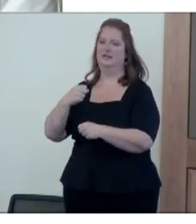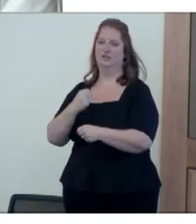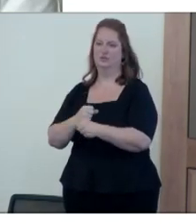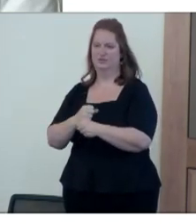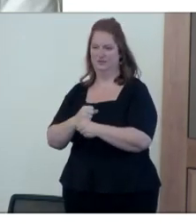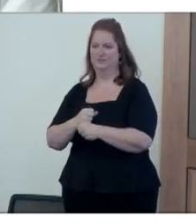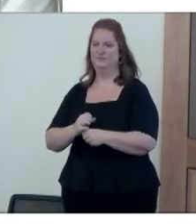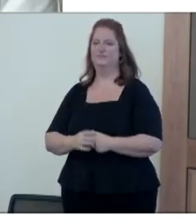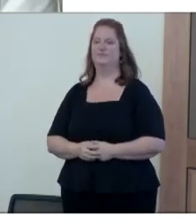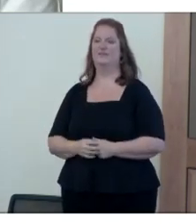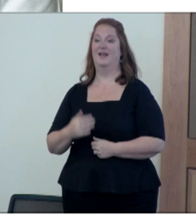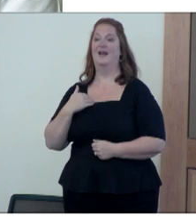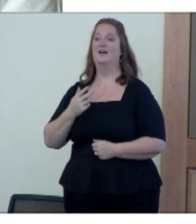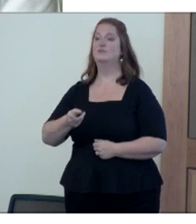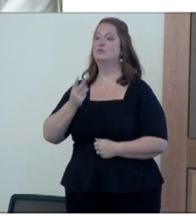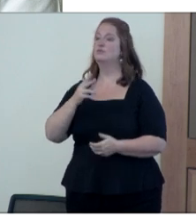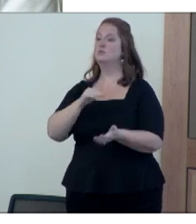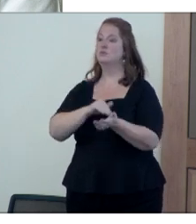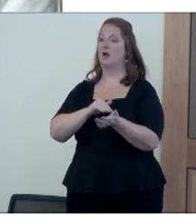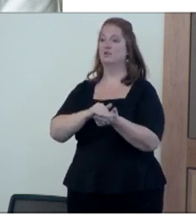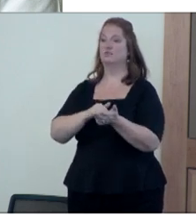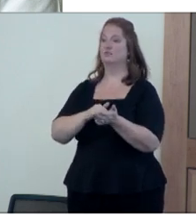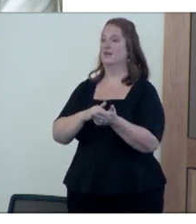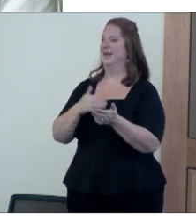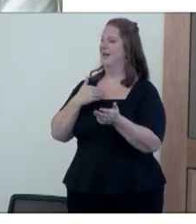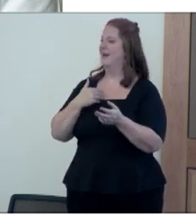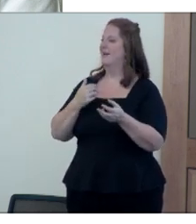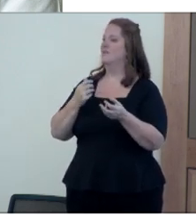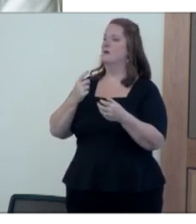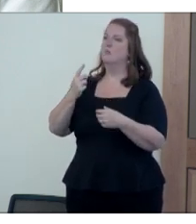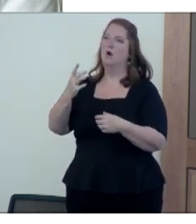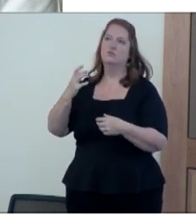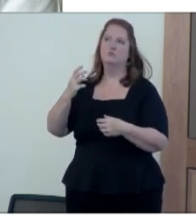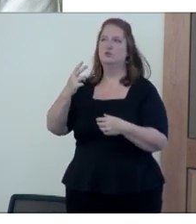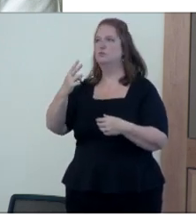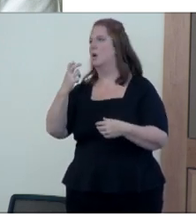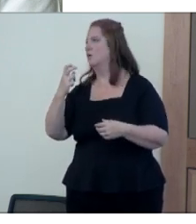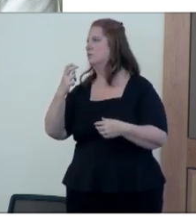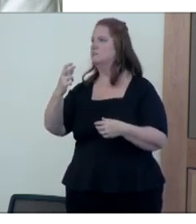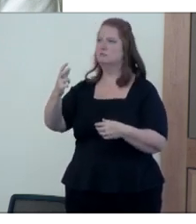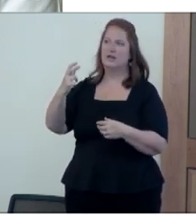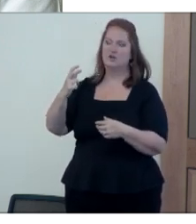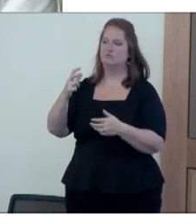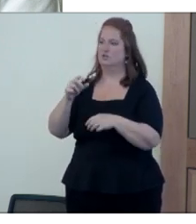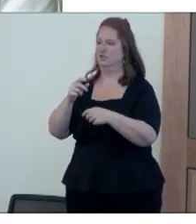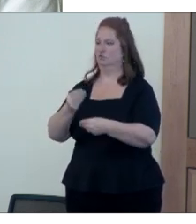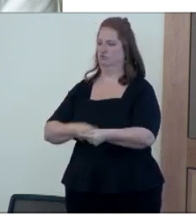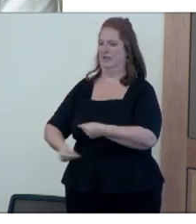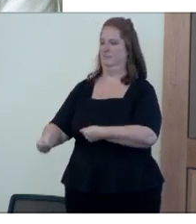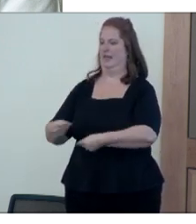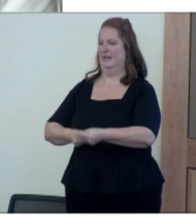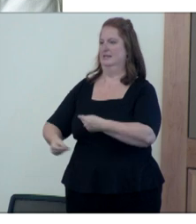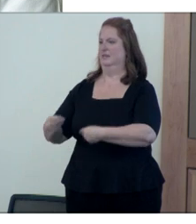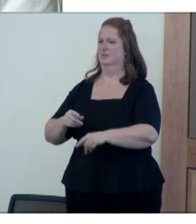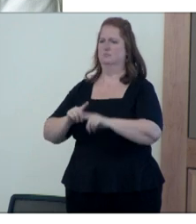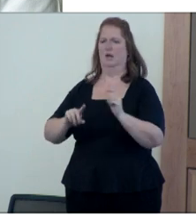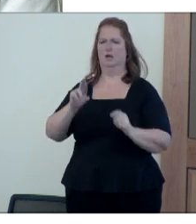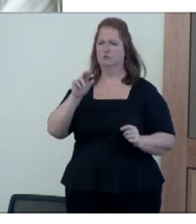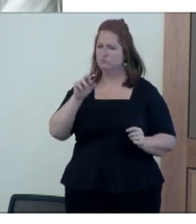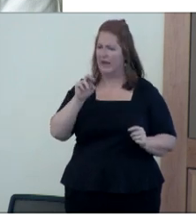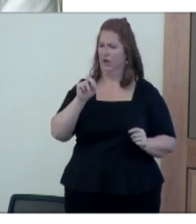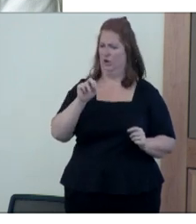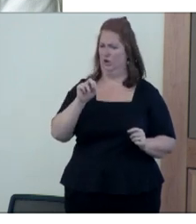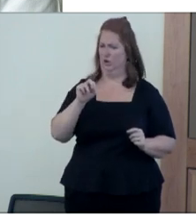Gupta, have performed hundreds of transplants. But it's exceedingly rare to